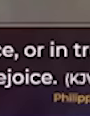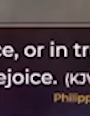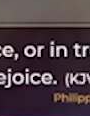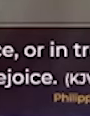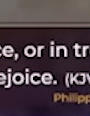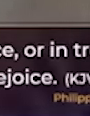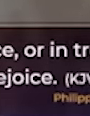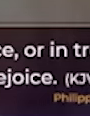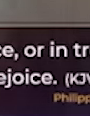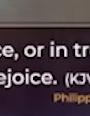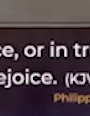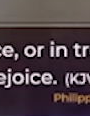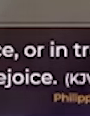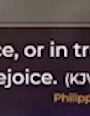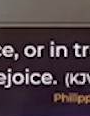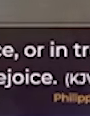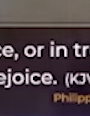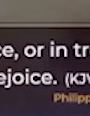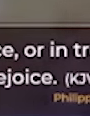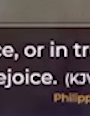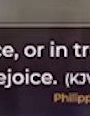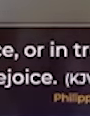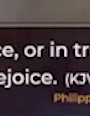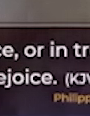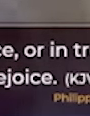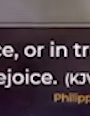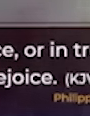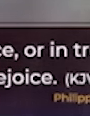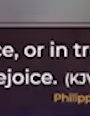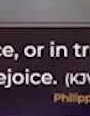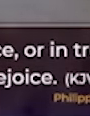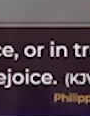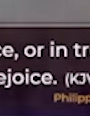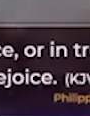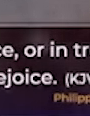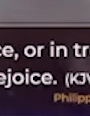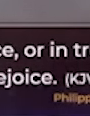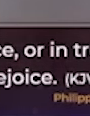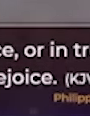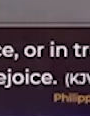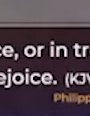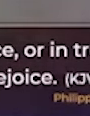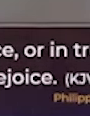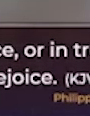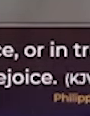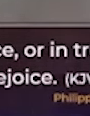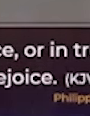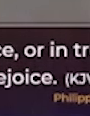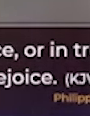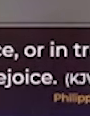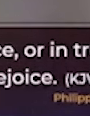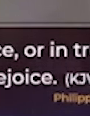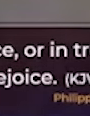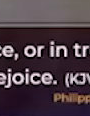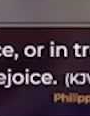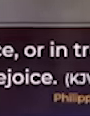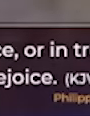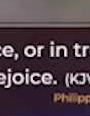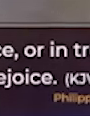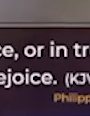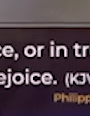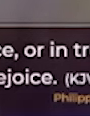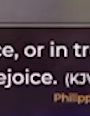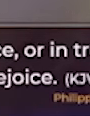in pretense or in truth, Christ is preached. And I then do rejoice, yea, and will